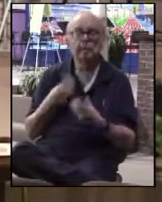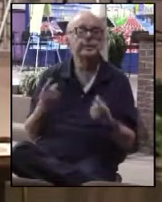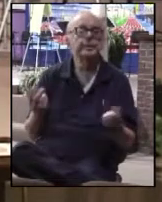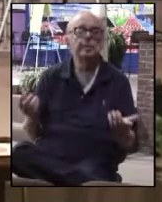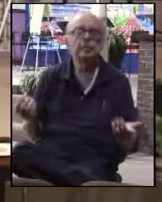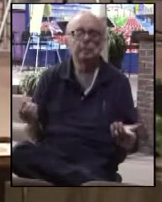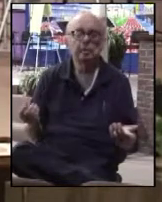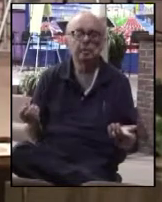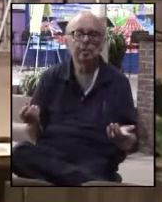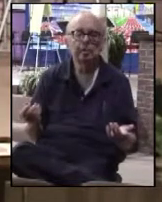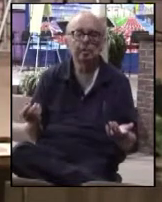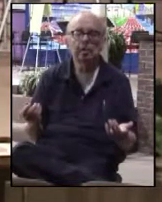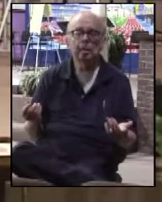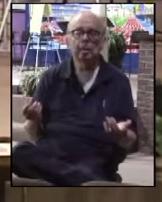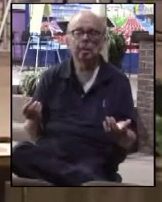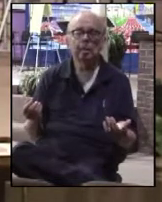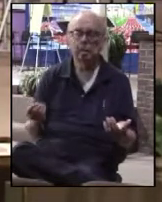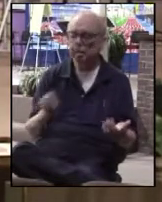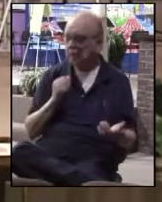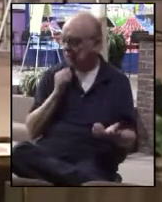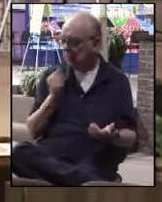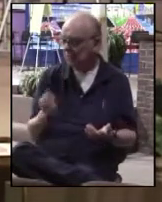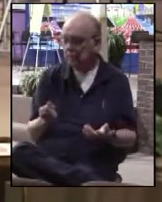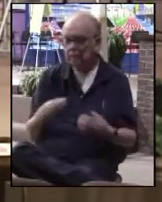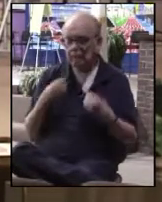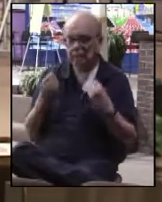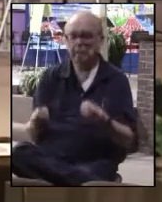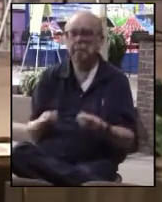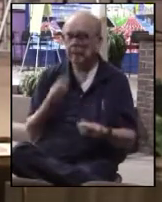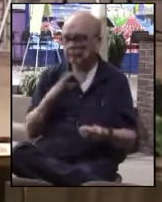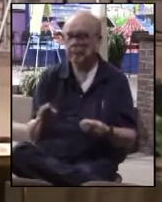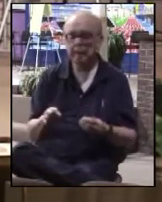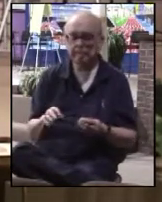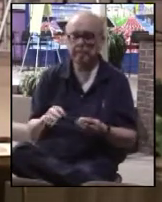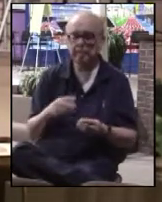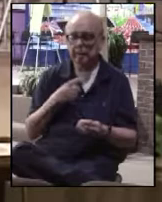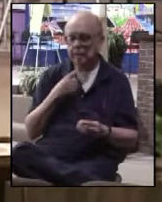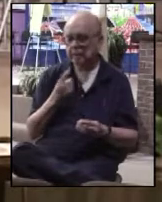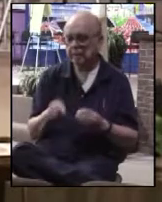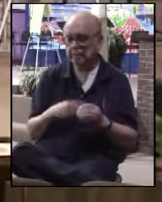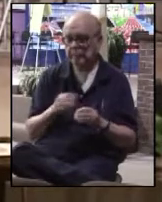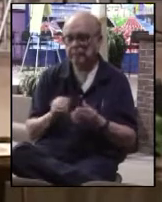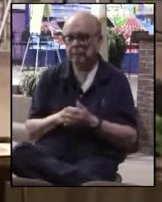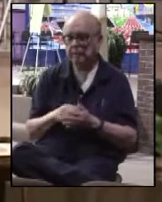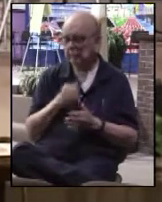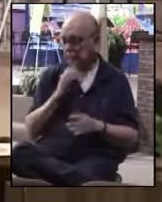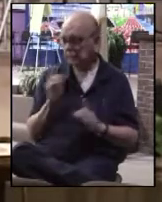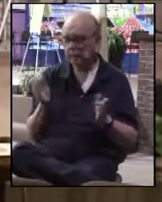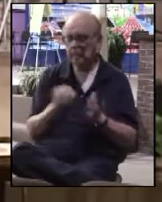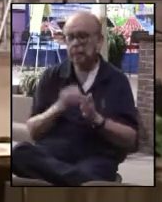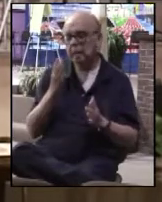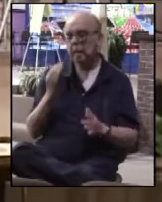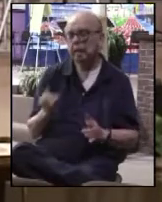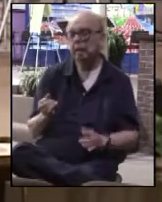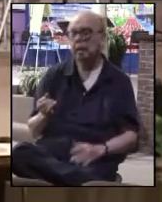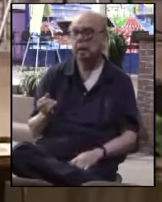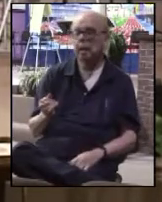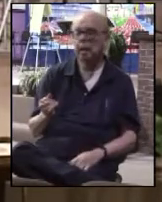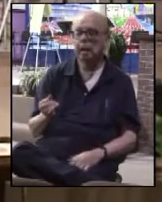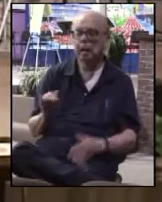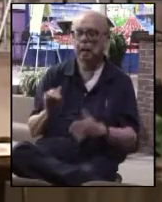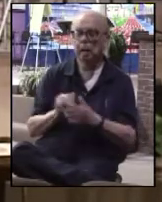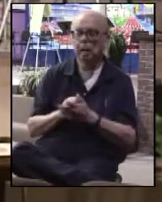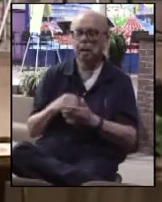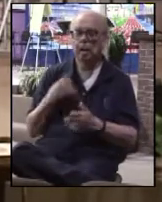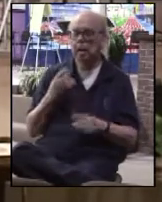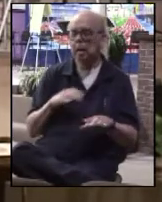I'm gonna give it some bad reviews and I go back there because that's